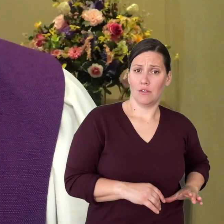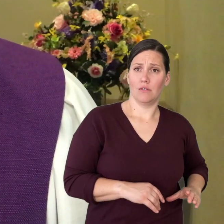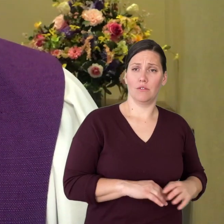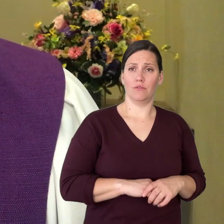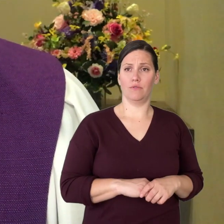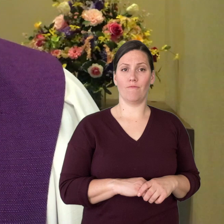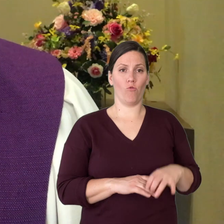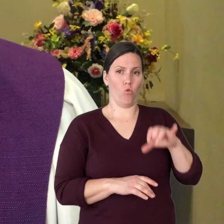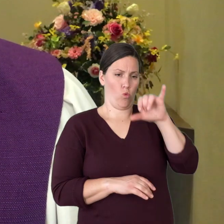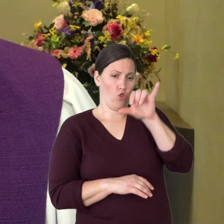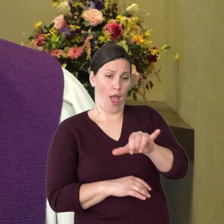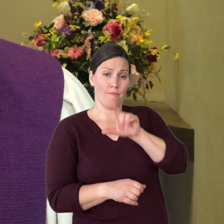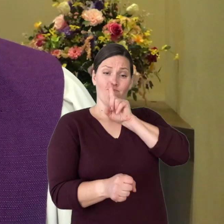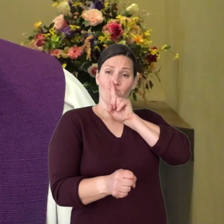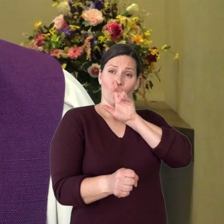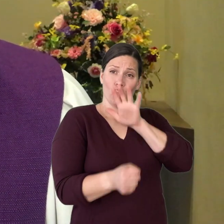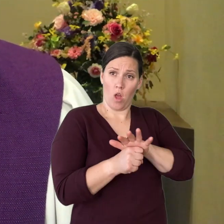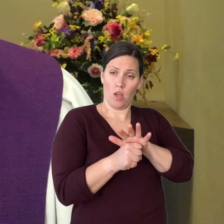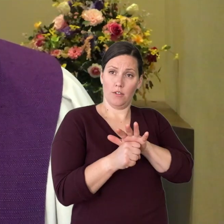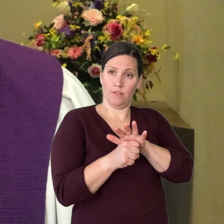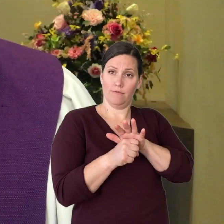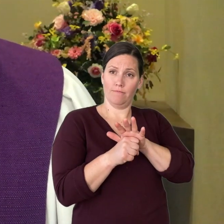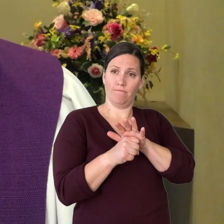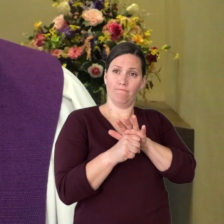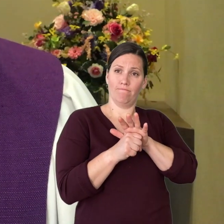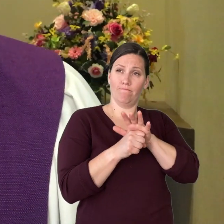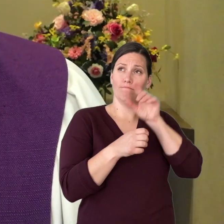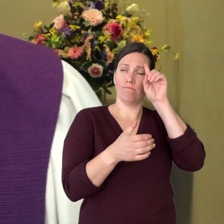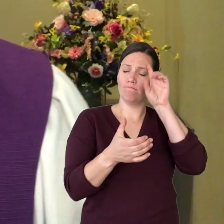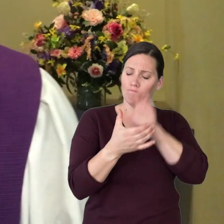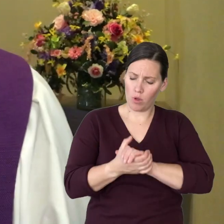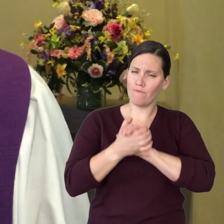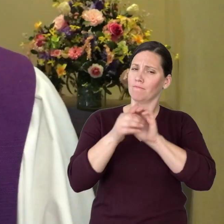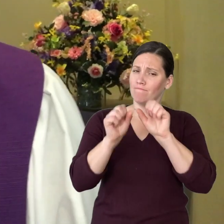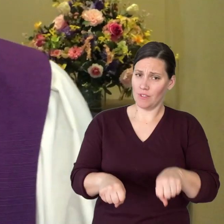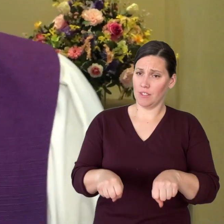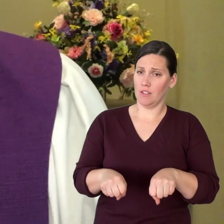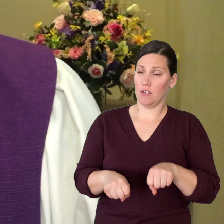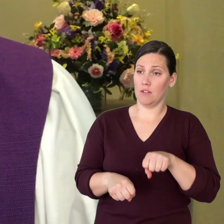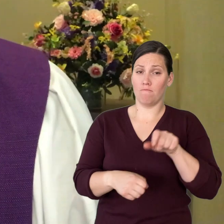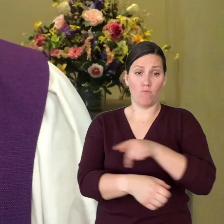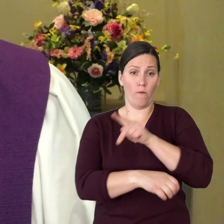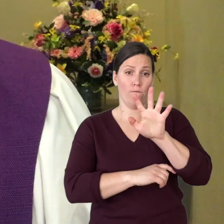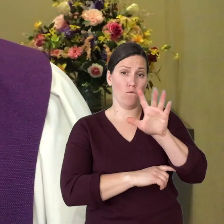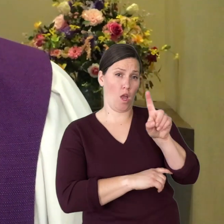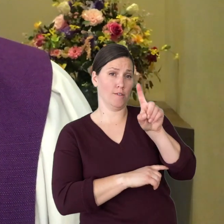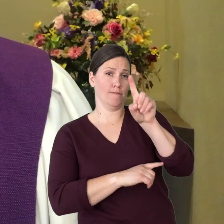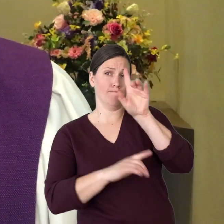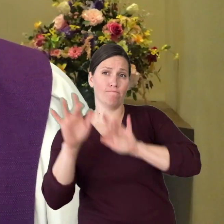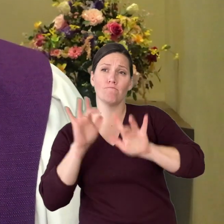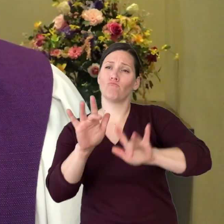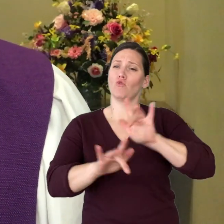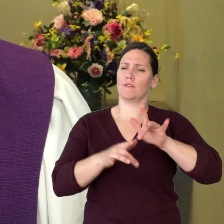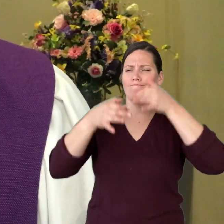his promise to you, and you can believe it. And in Psalm 51, God's mercy